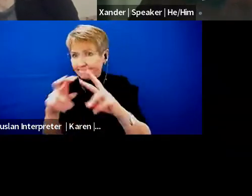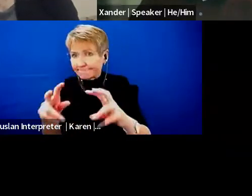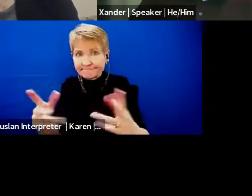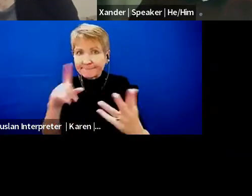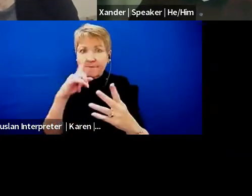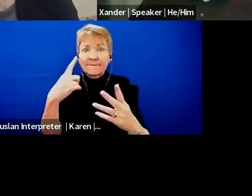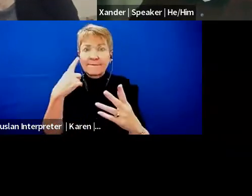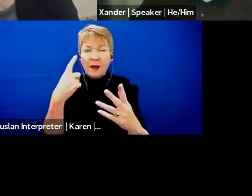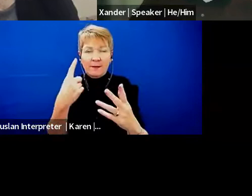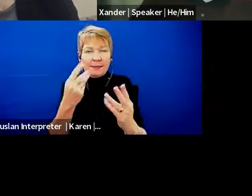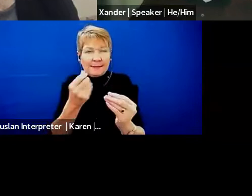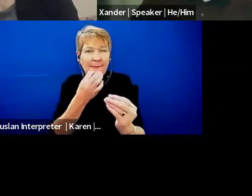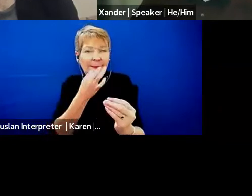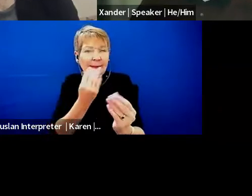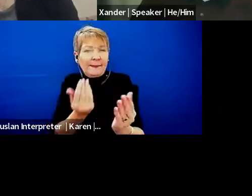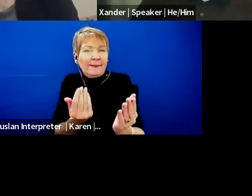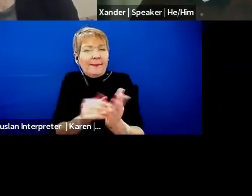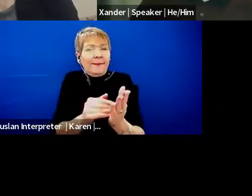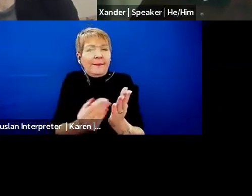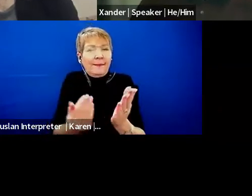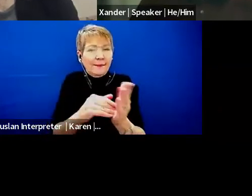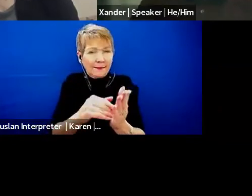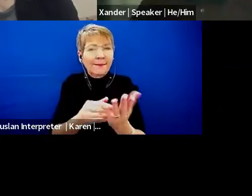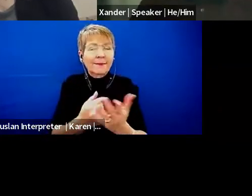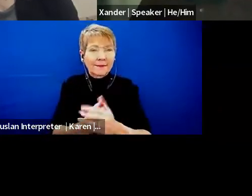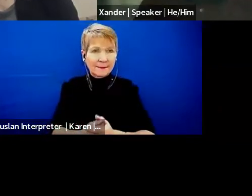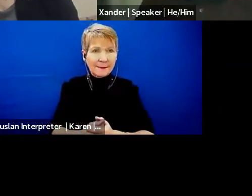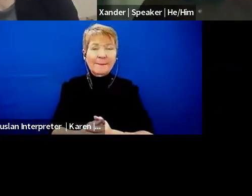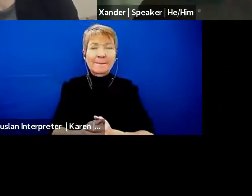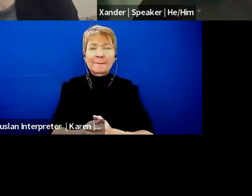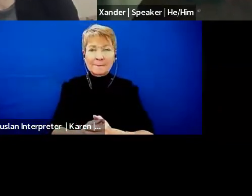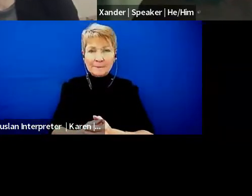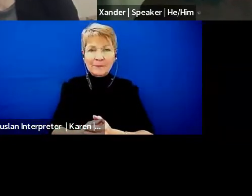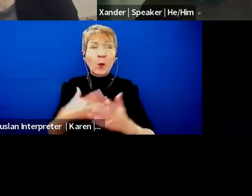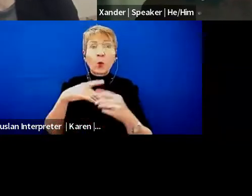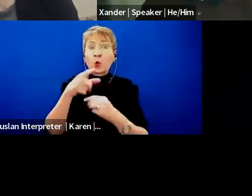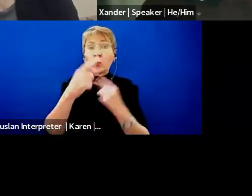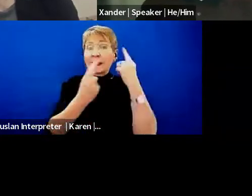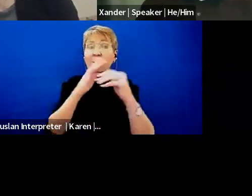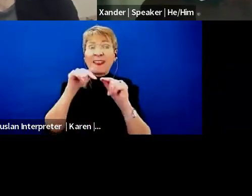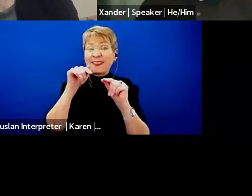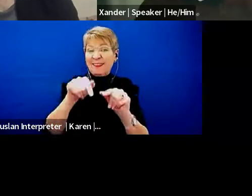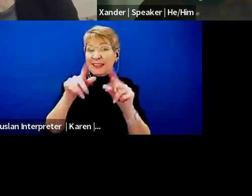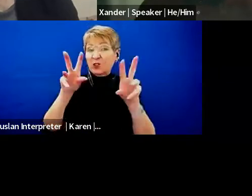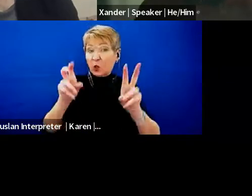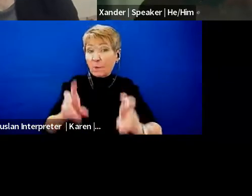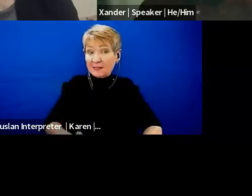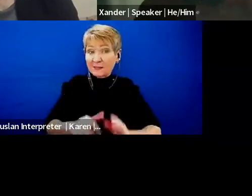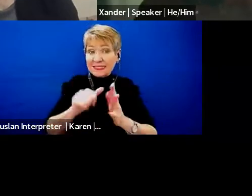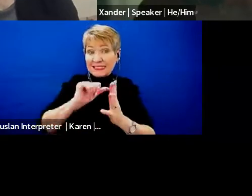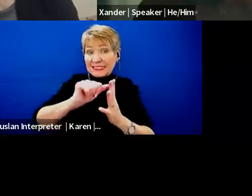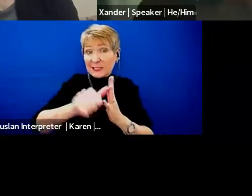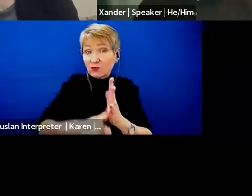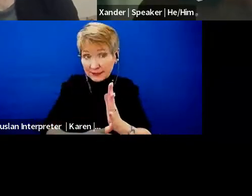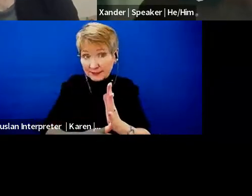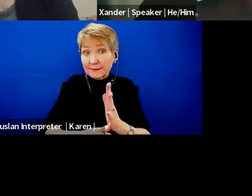we would encourage you to think of this as a series of topics. You will notice from